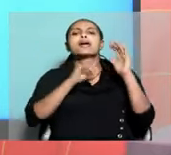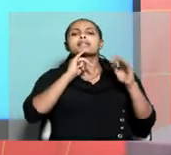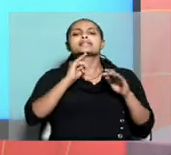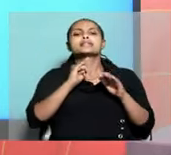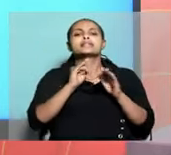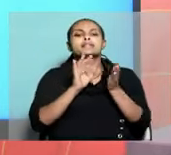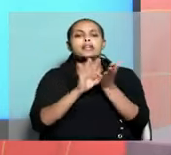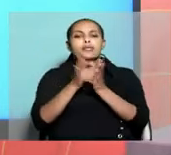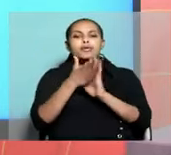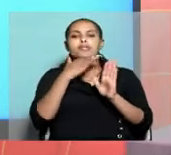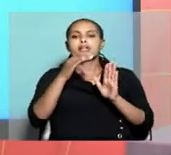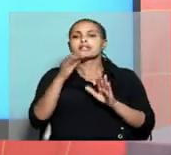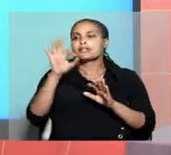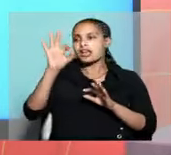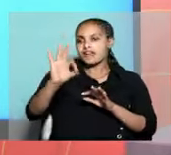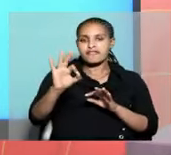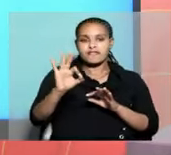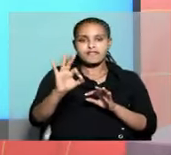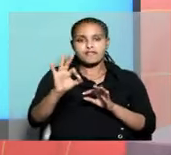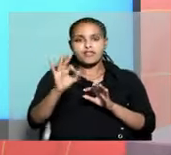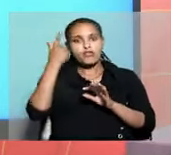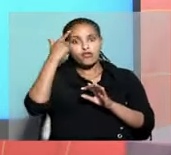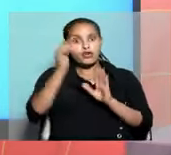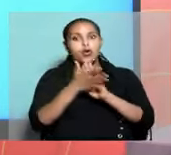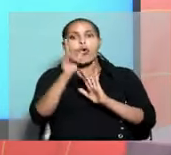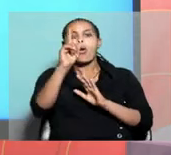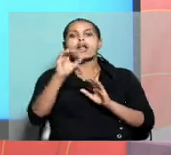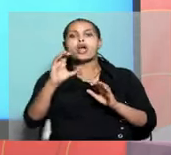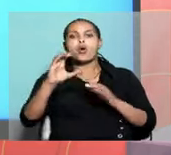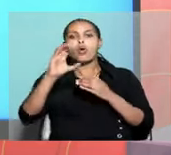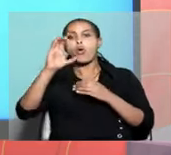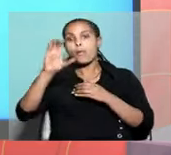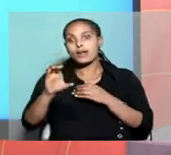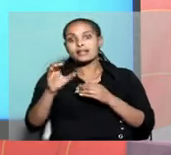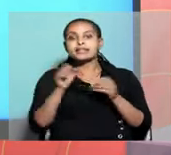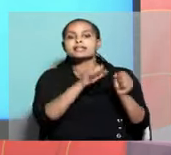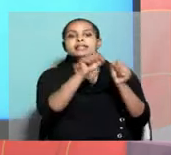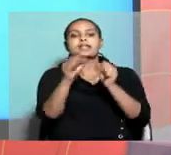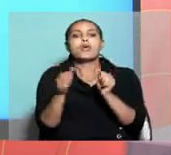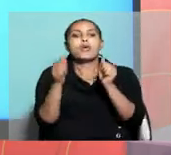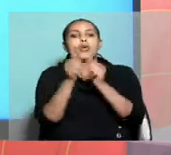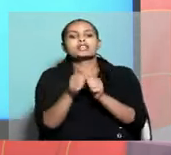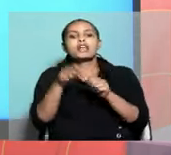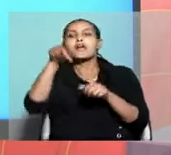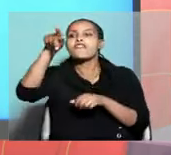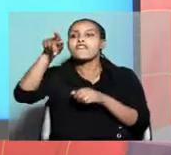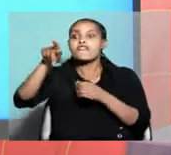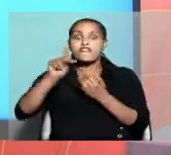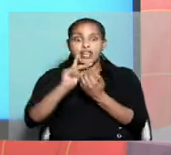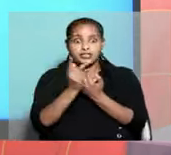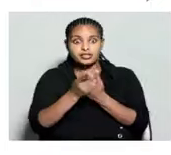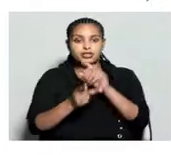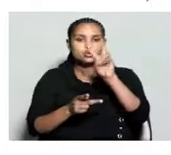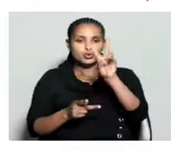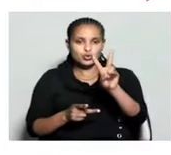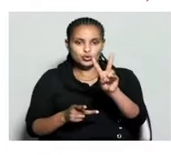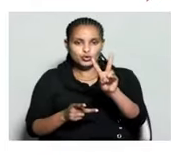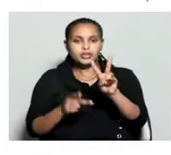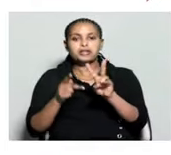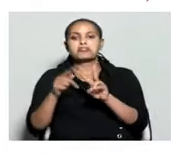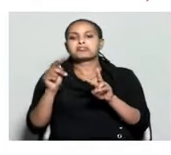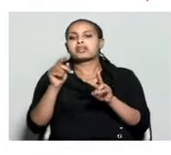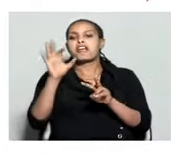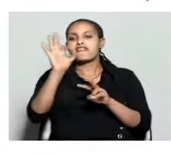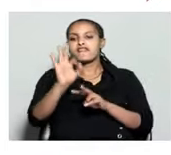is the number of degree of freedom for a one component system with phase 2? Now, the